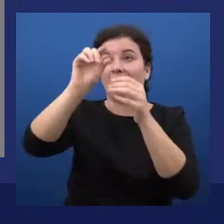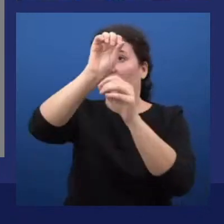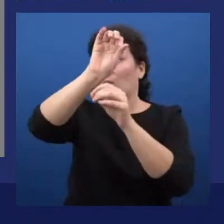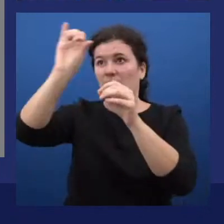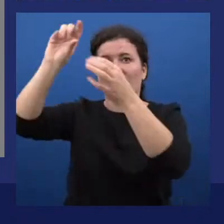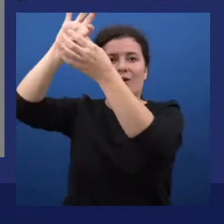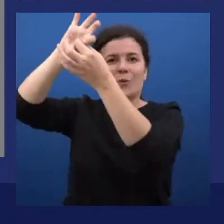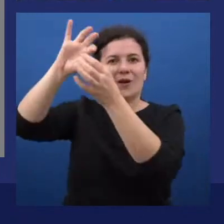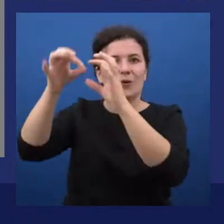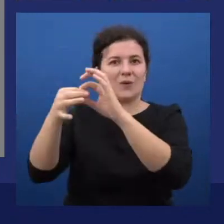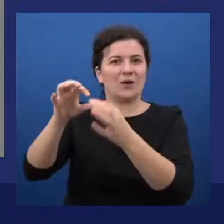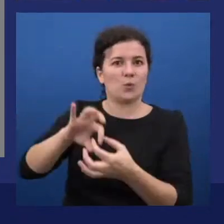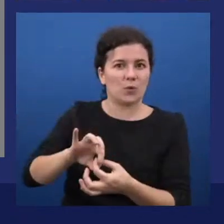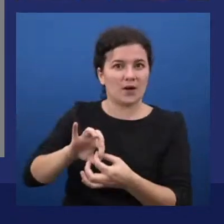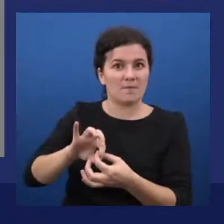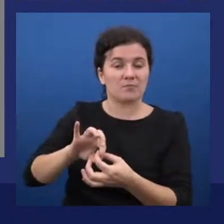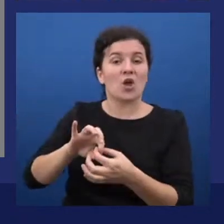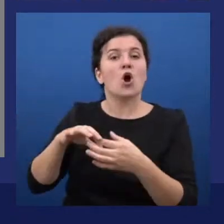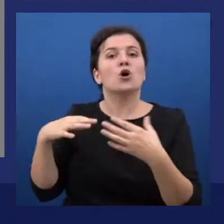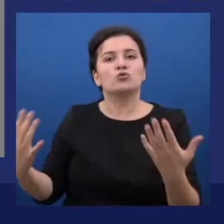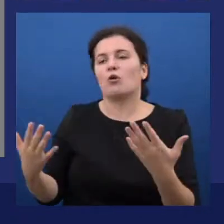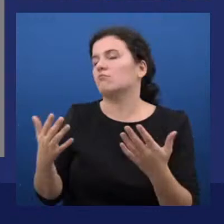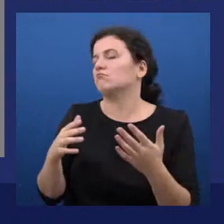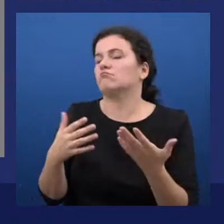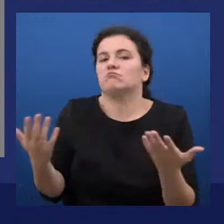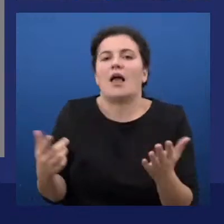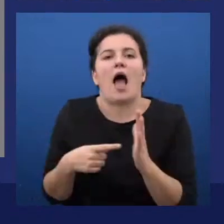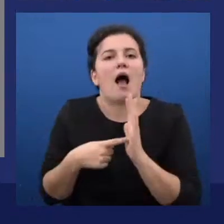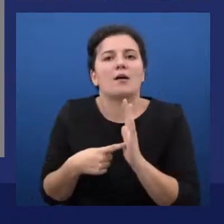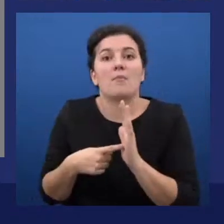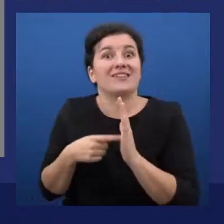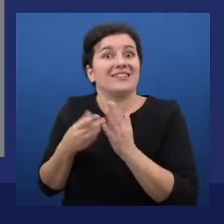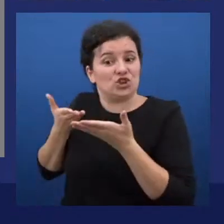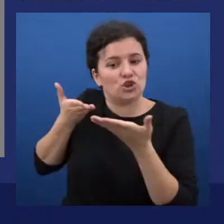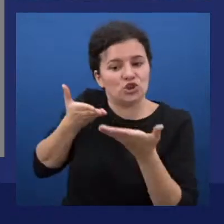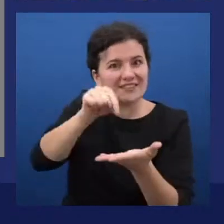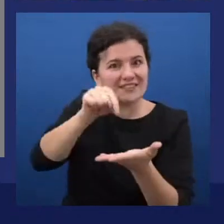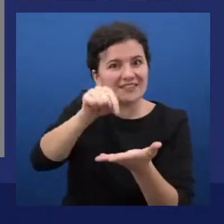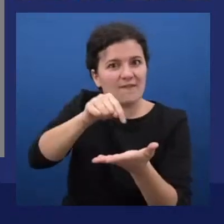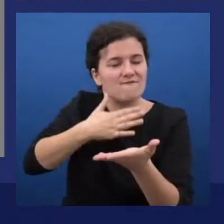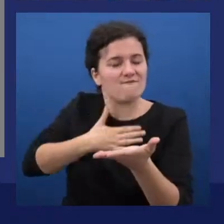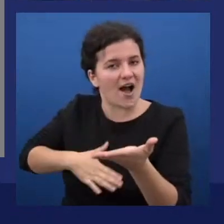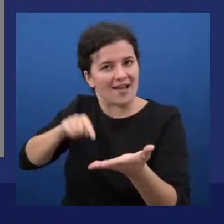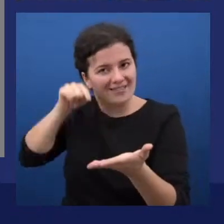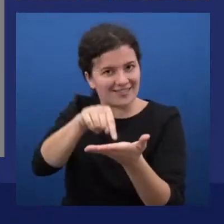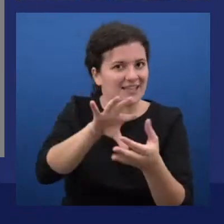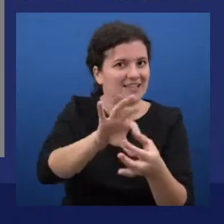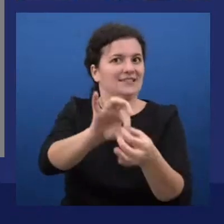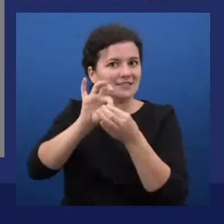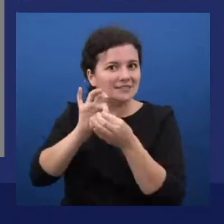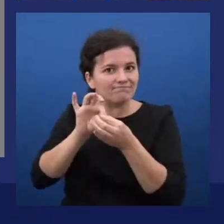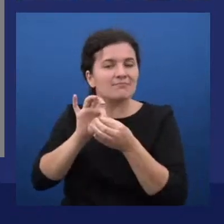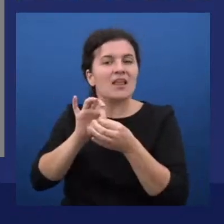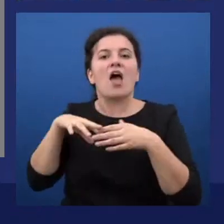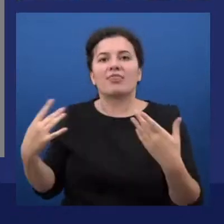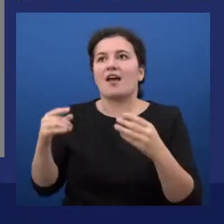components you need to access this service, and you send the value back to your